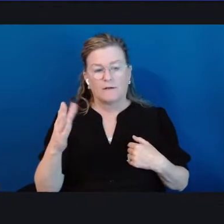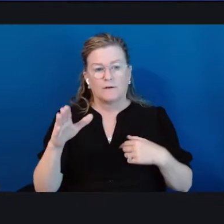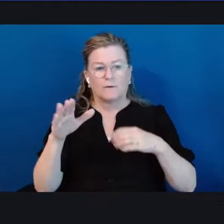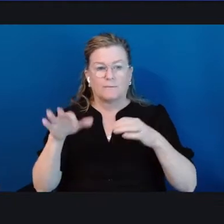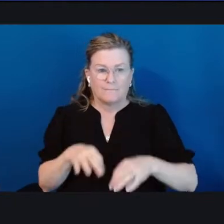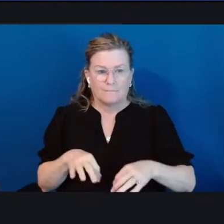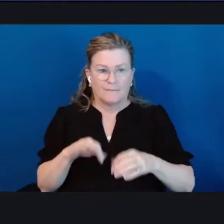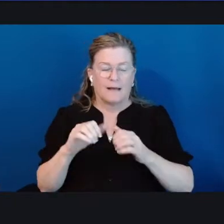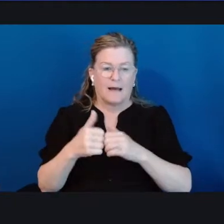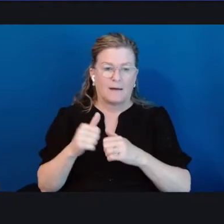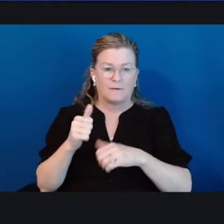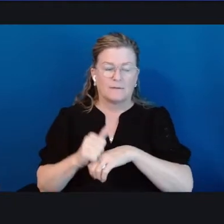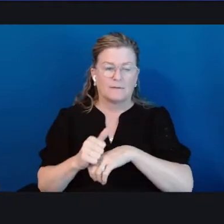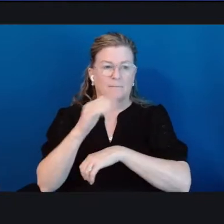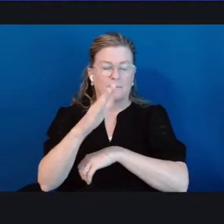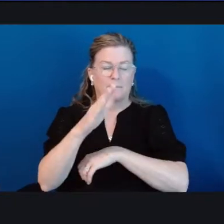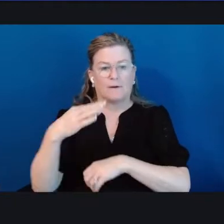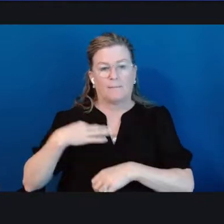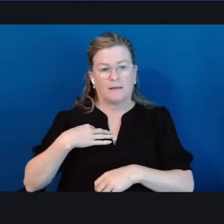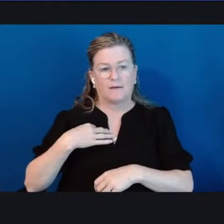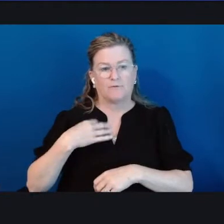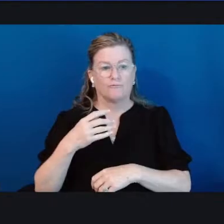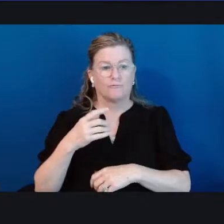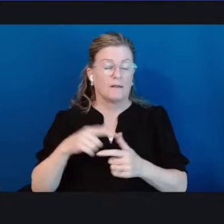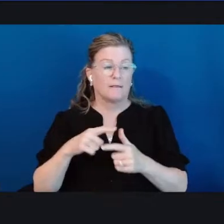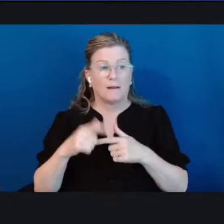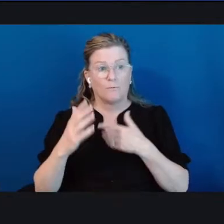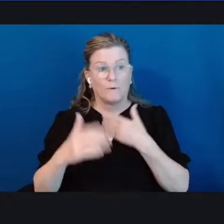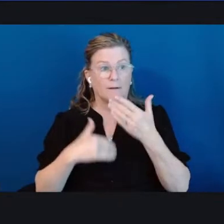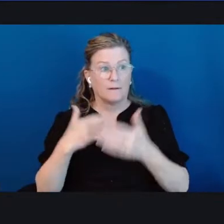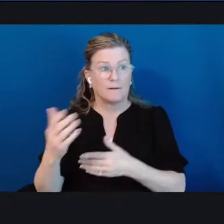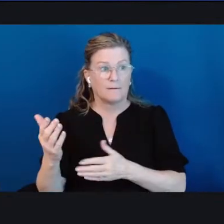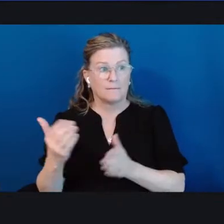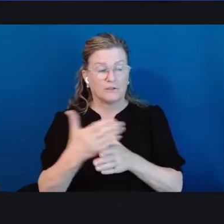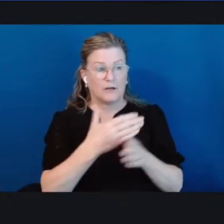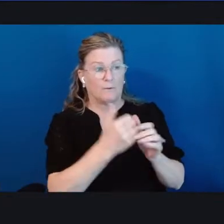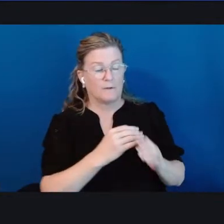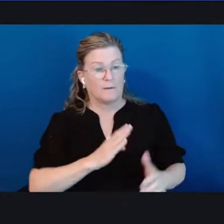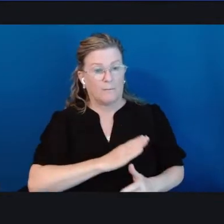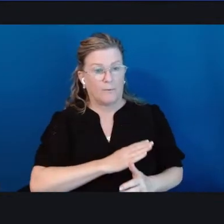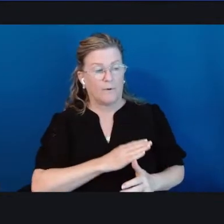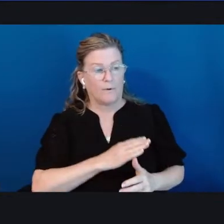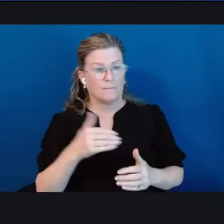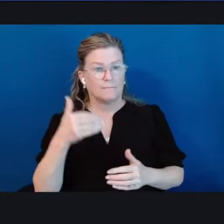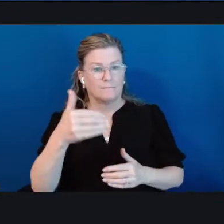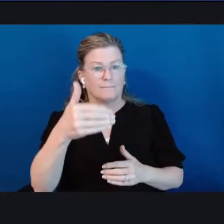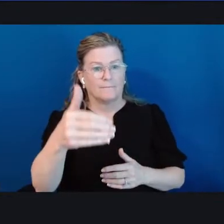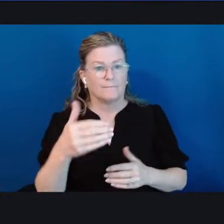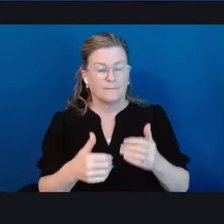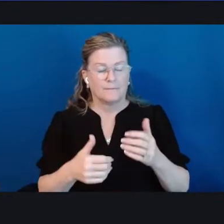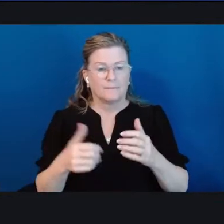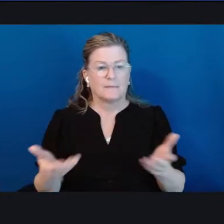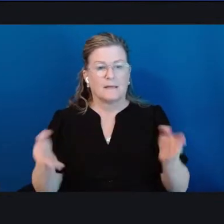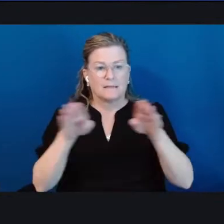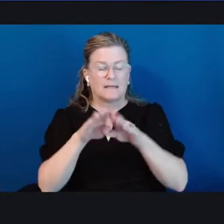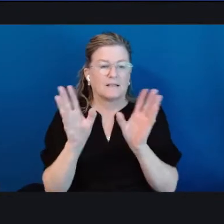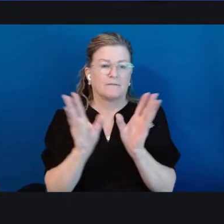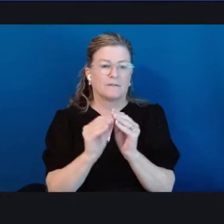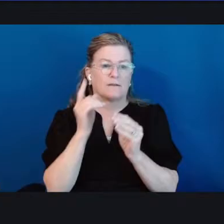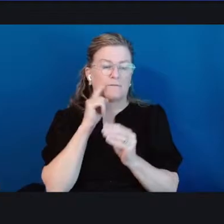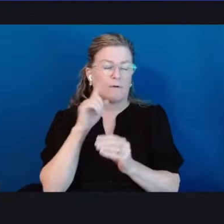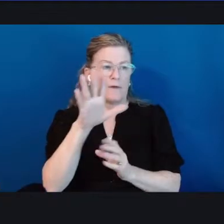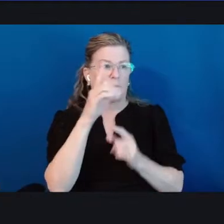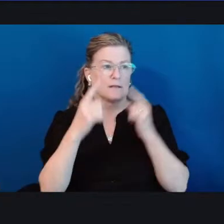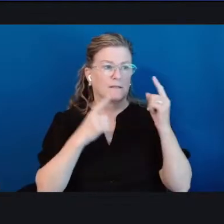how to submit your application materials, and we'll get those before the board in an upcoming executive session for their consideration